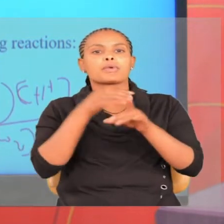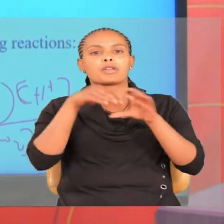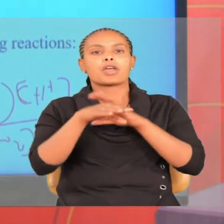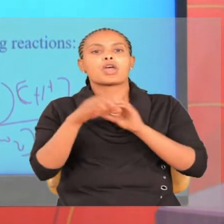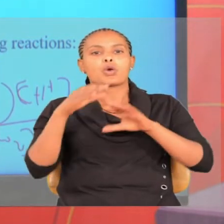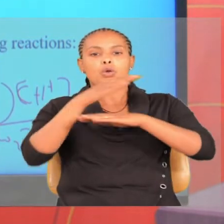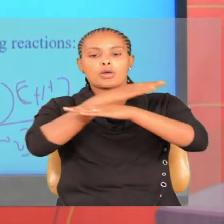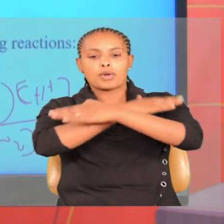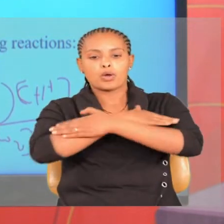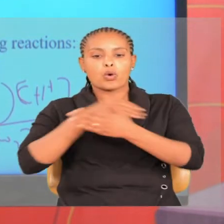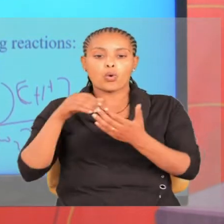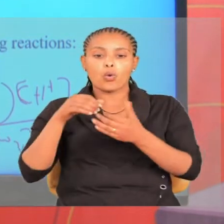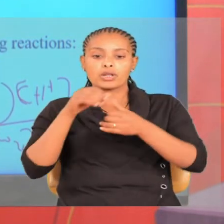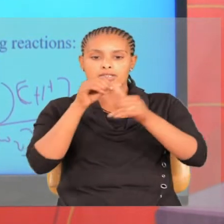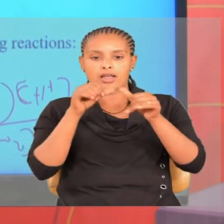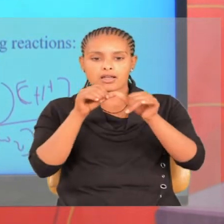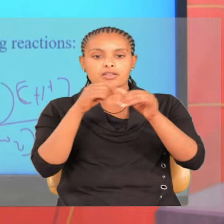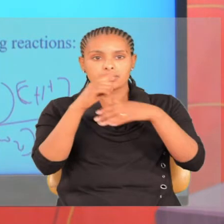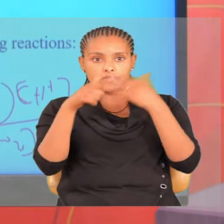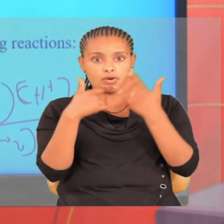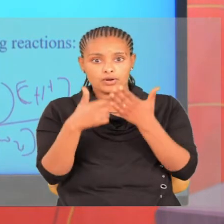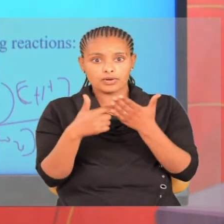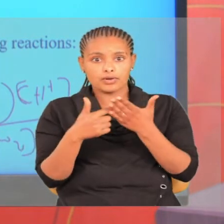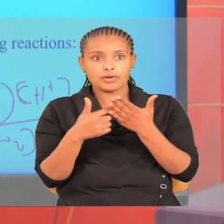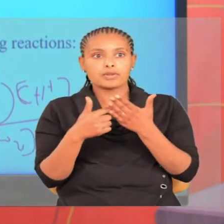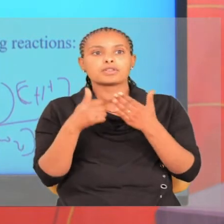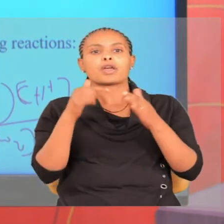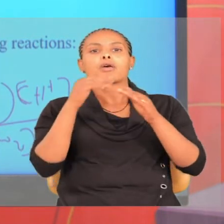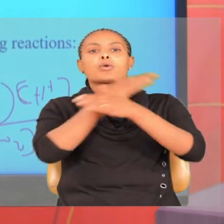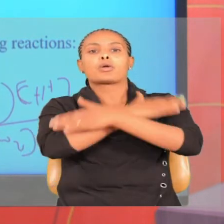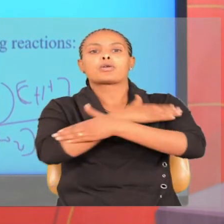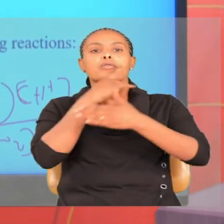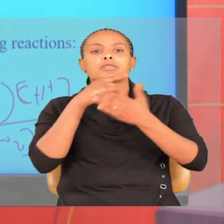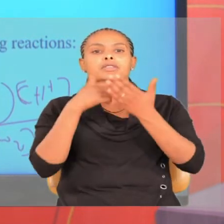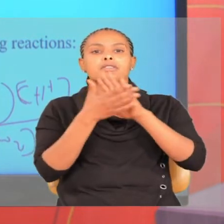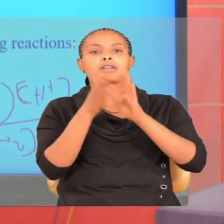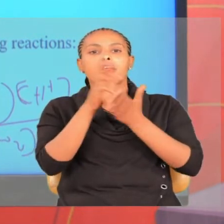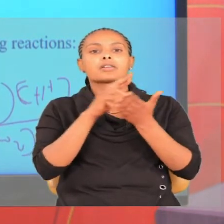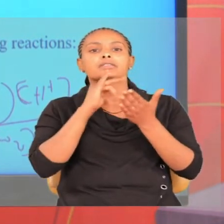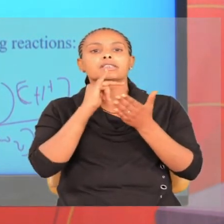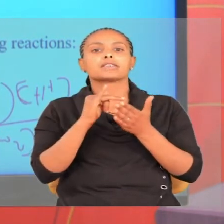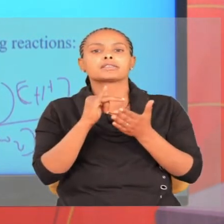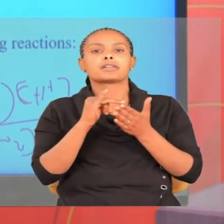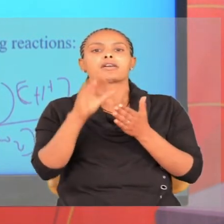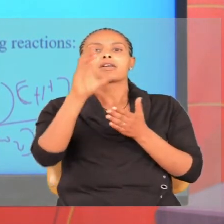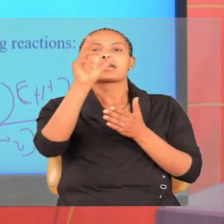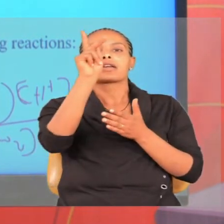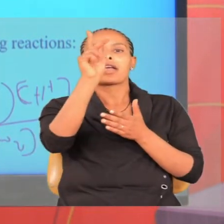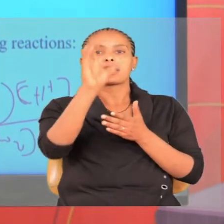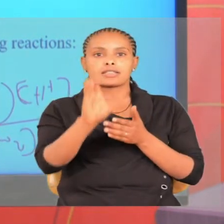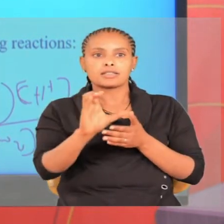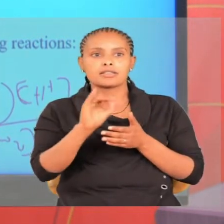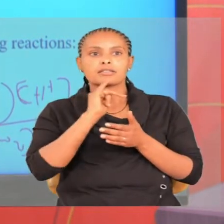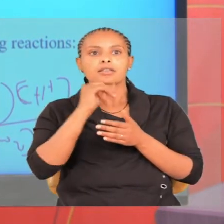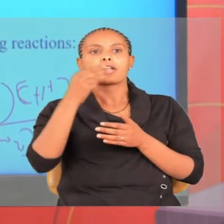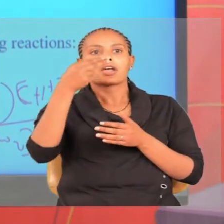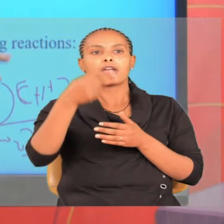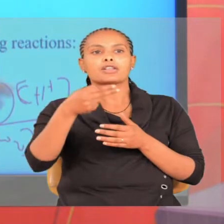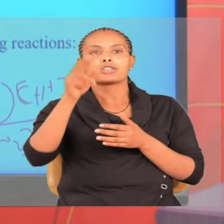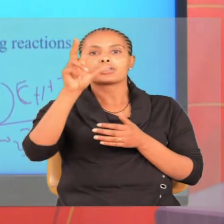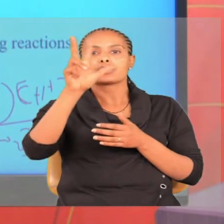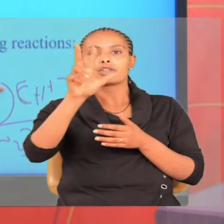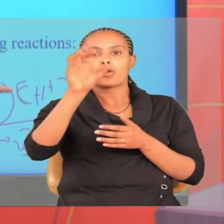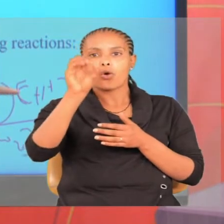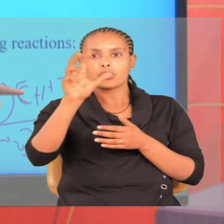equilibrium constant expression. Therefore, the equilibrium constant expression for this reaction is Kc equal HCO3